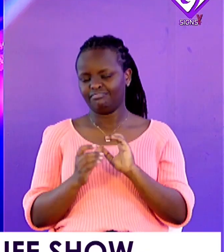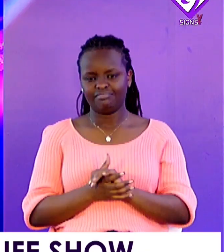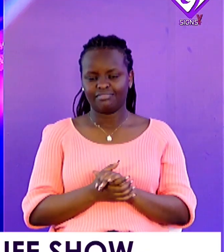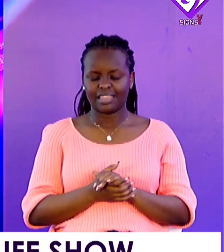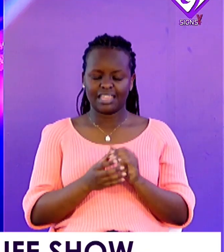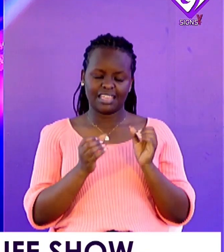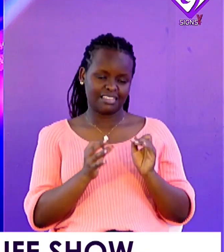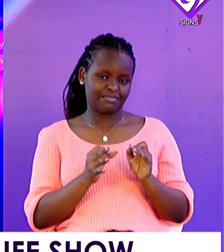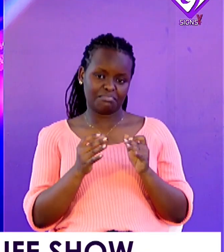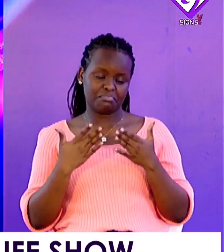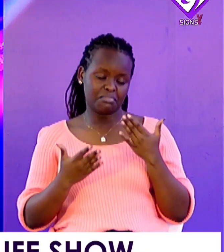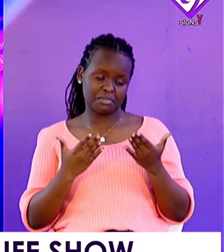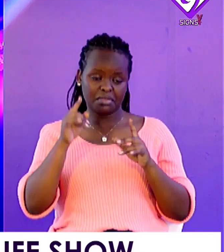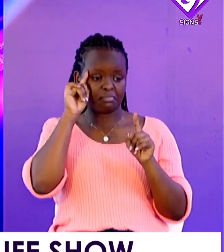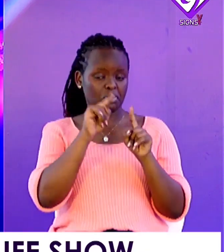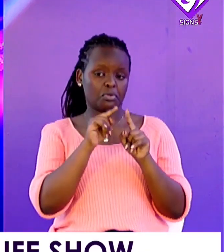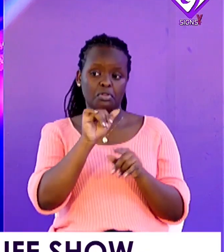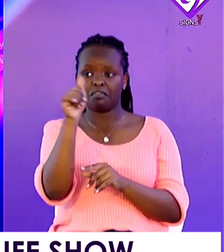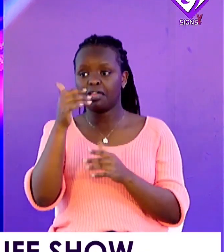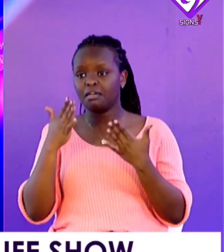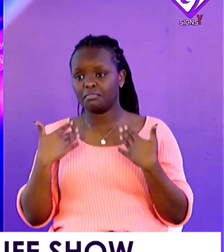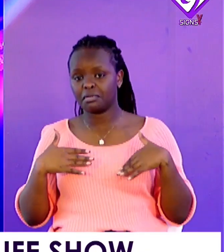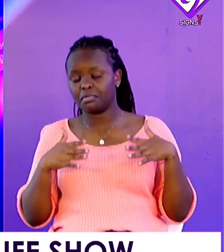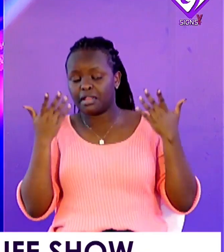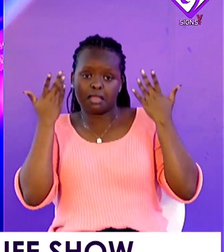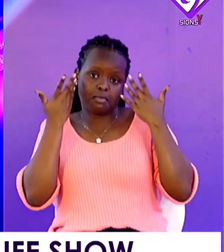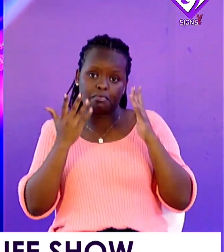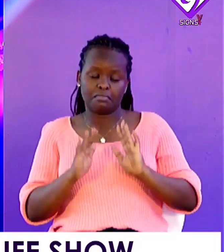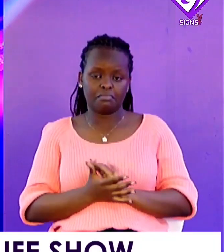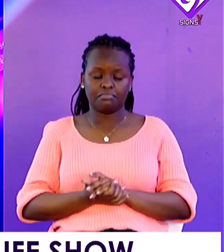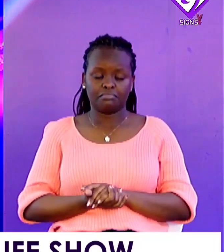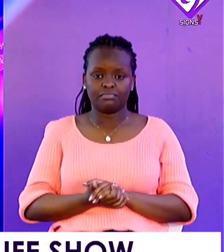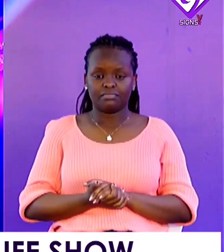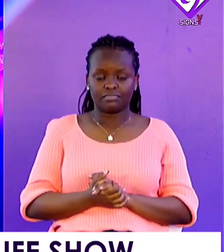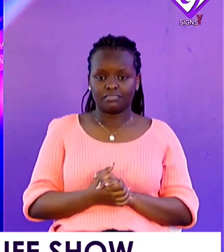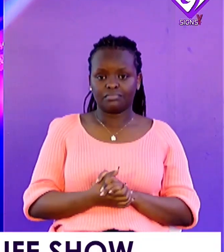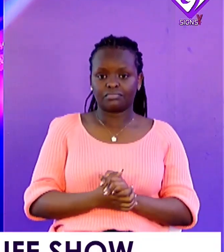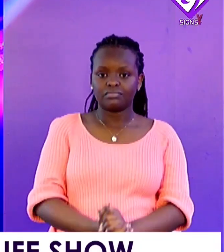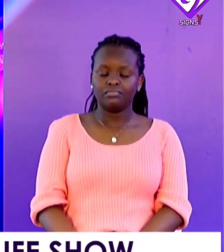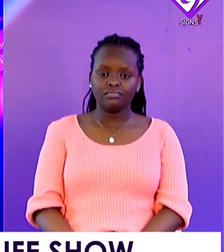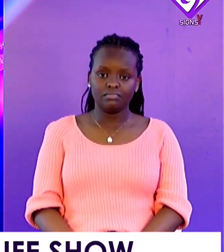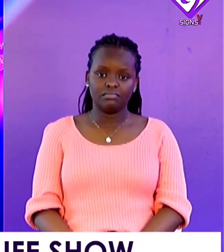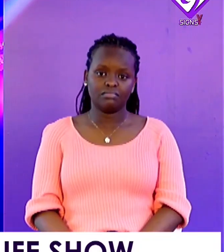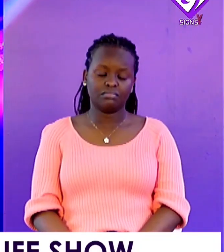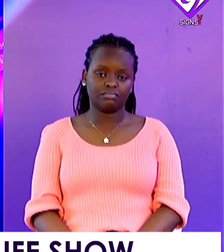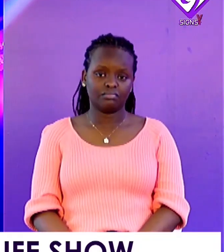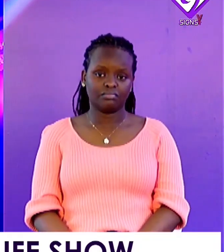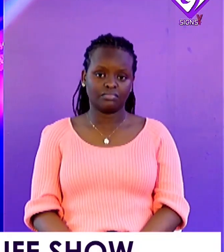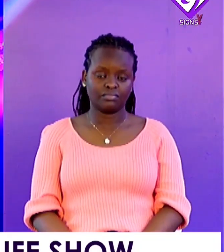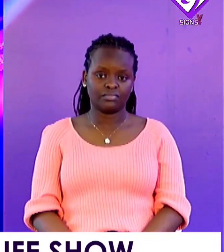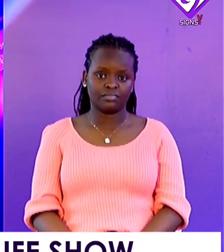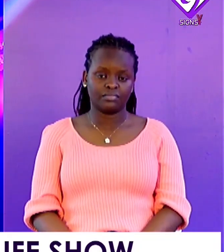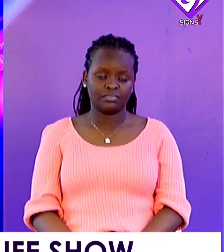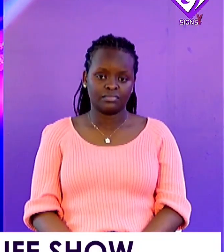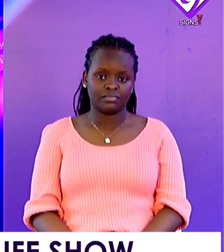unless people, other ministries that may have their own views. But